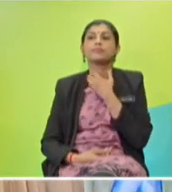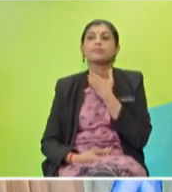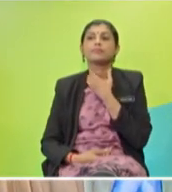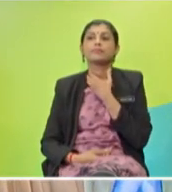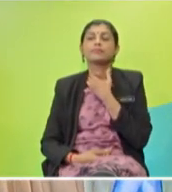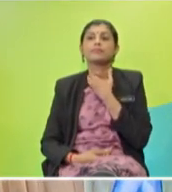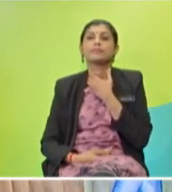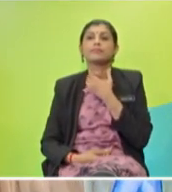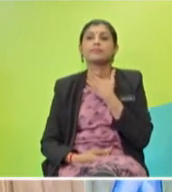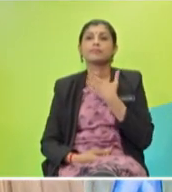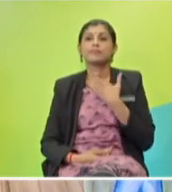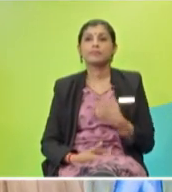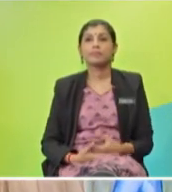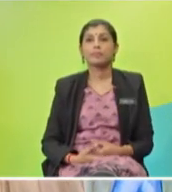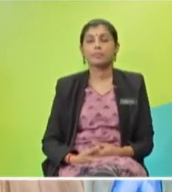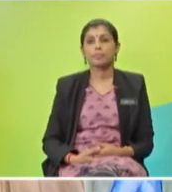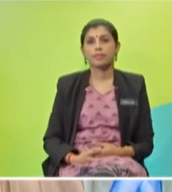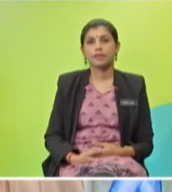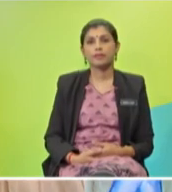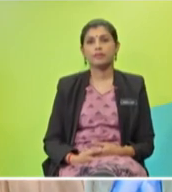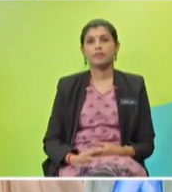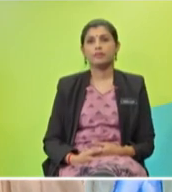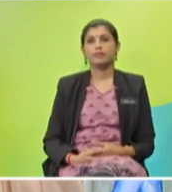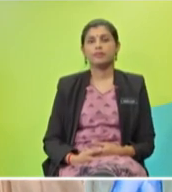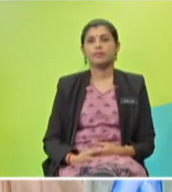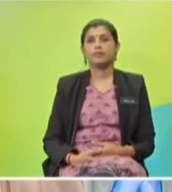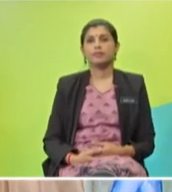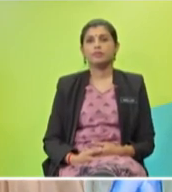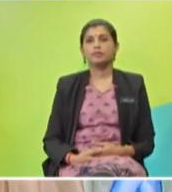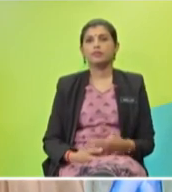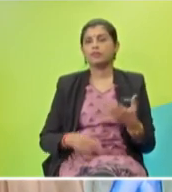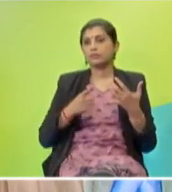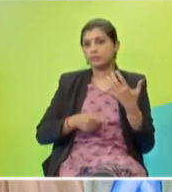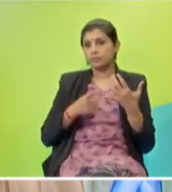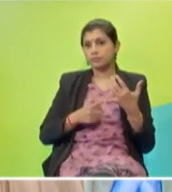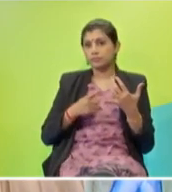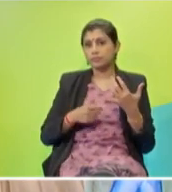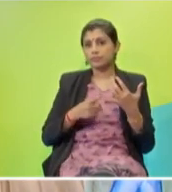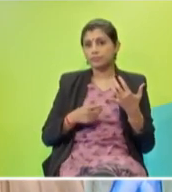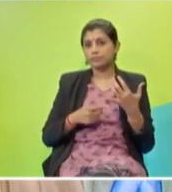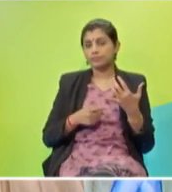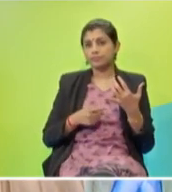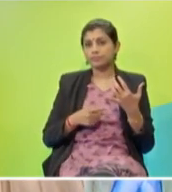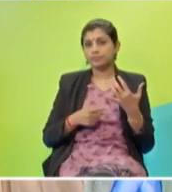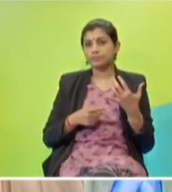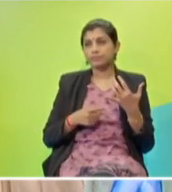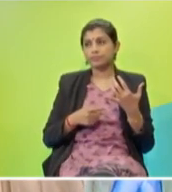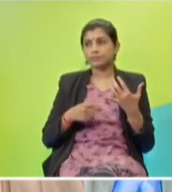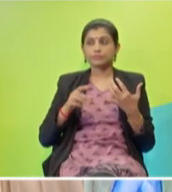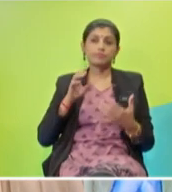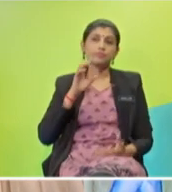Not just and. A-N-D. And the last one. Write the other clothes. Okay, what do we